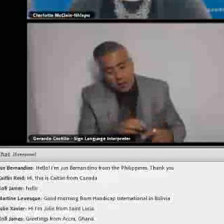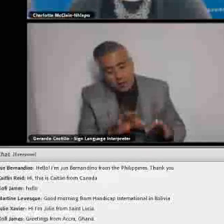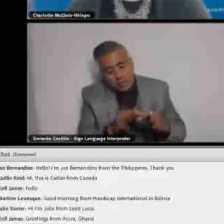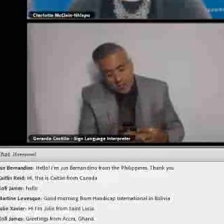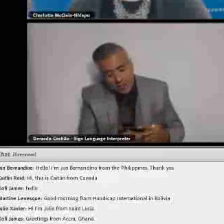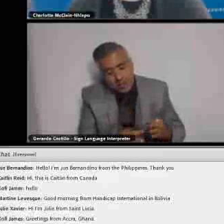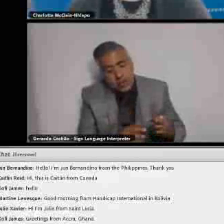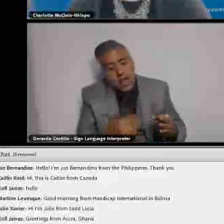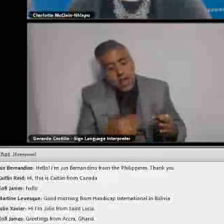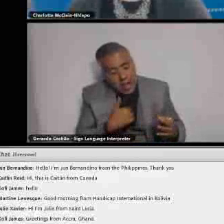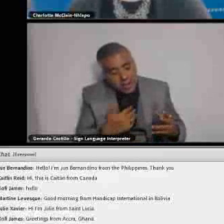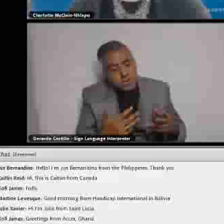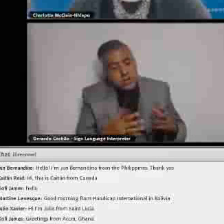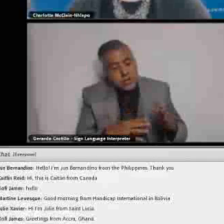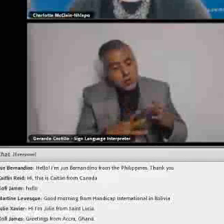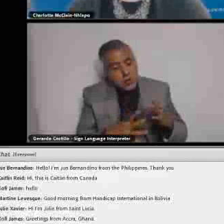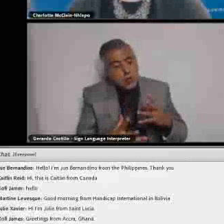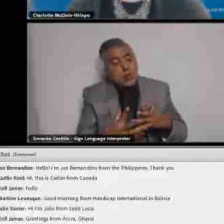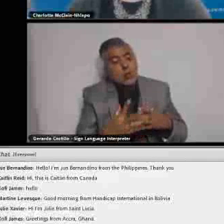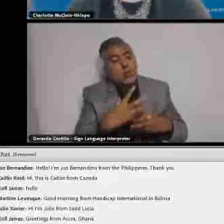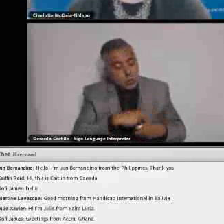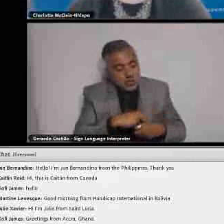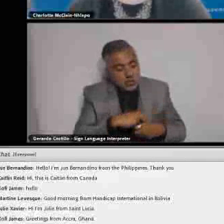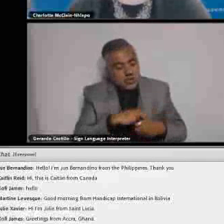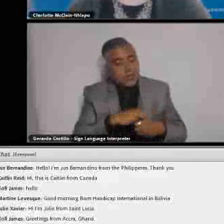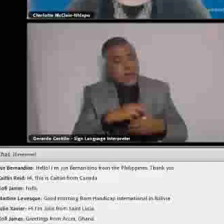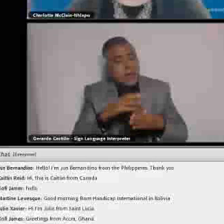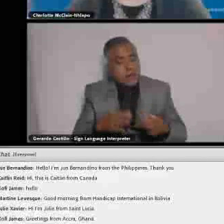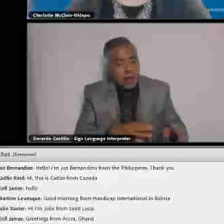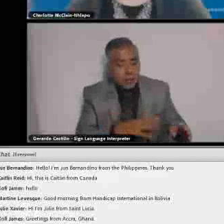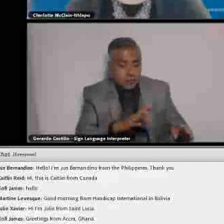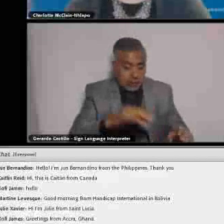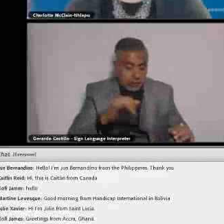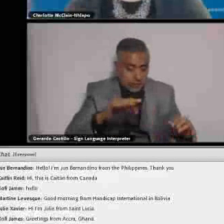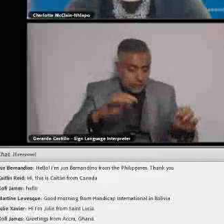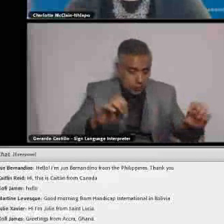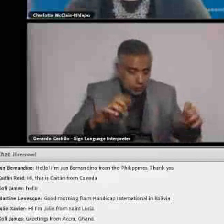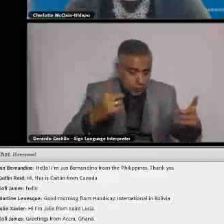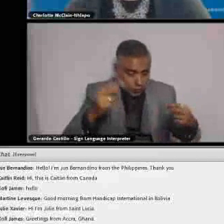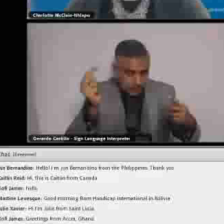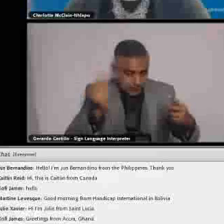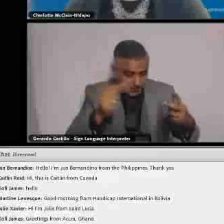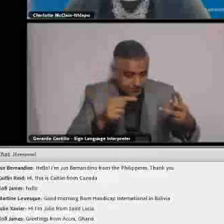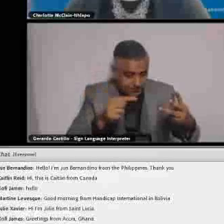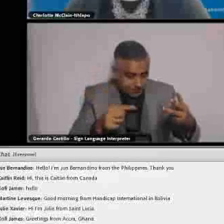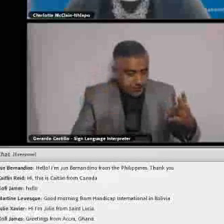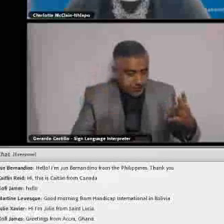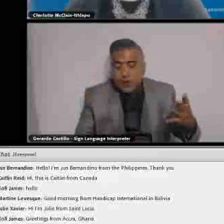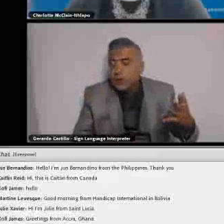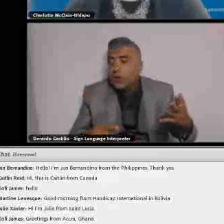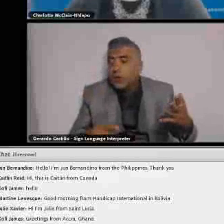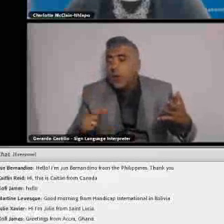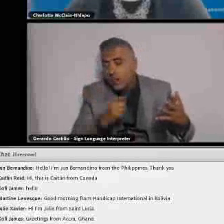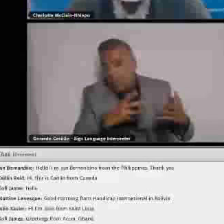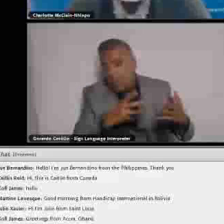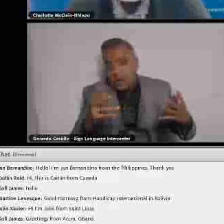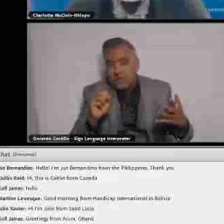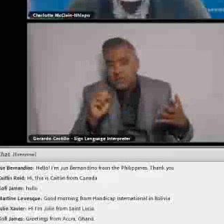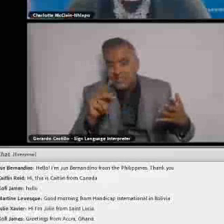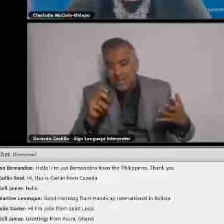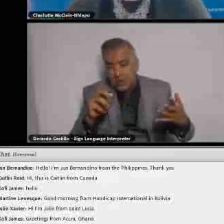inclusive contingency plans around what to do in an emergency. A number of the sectors in those